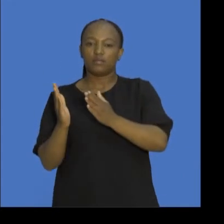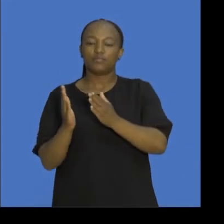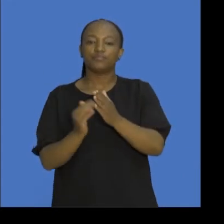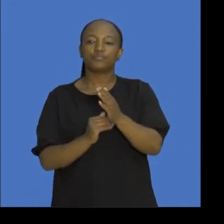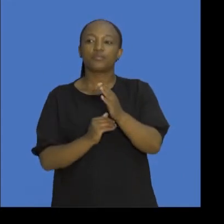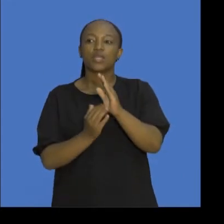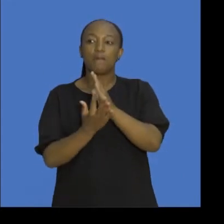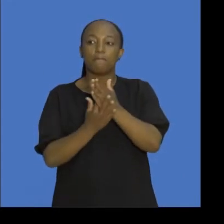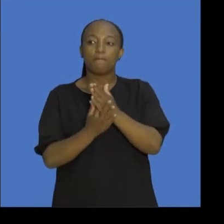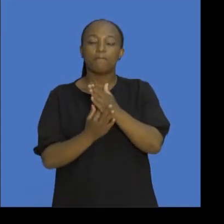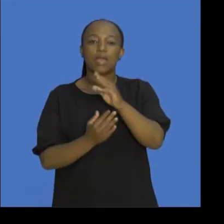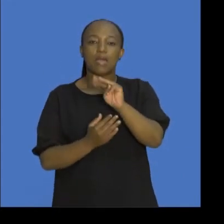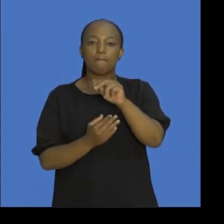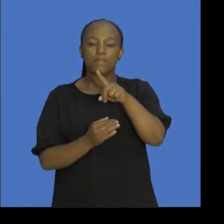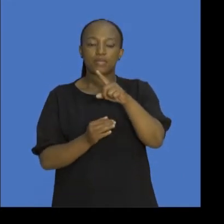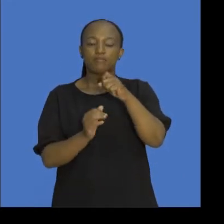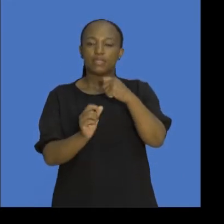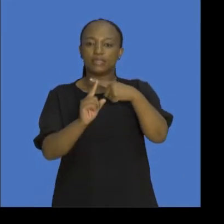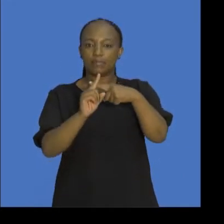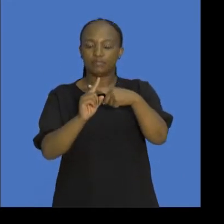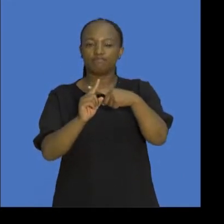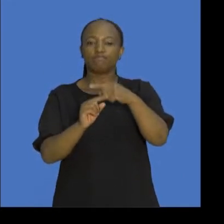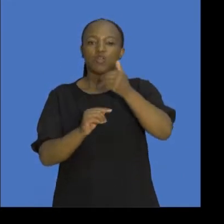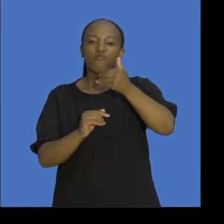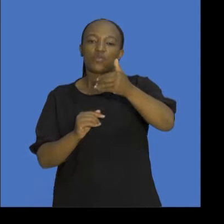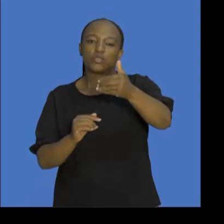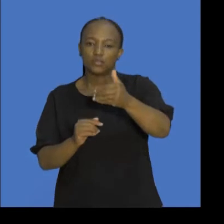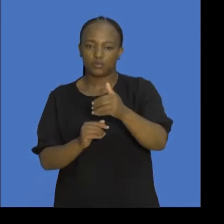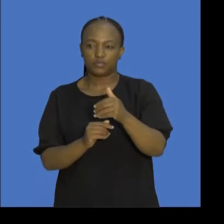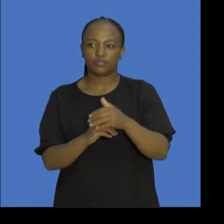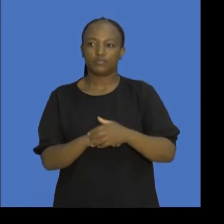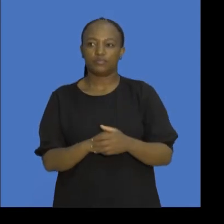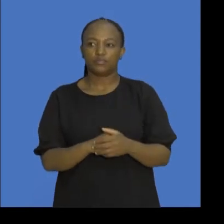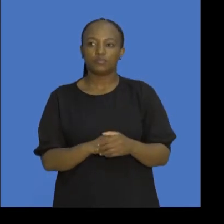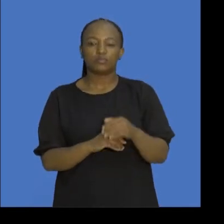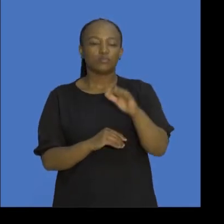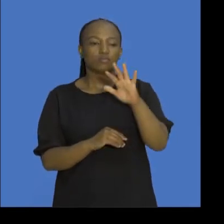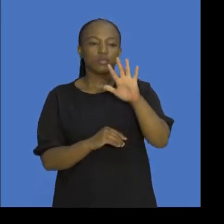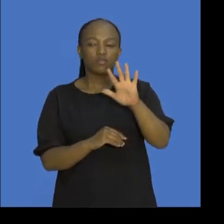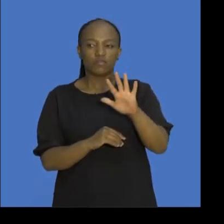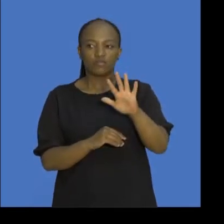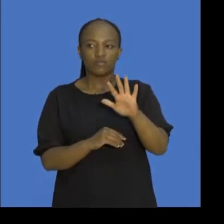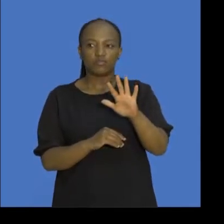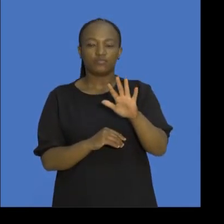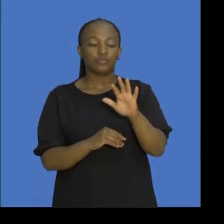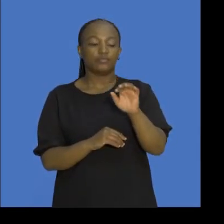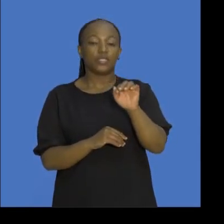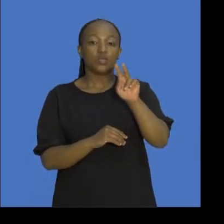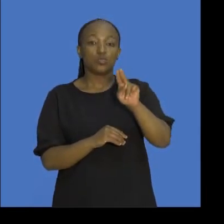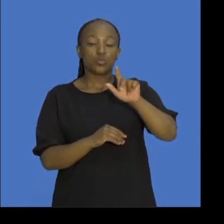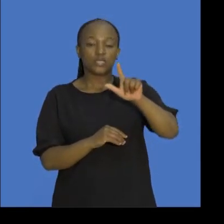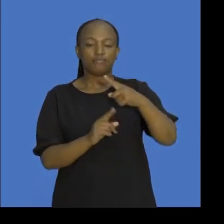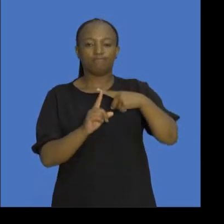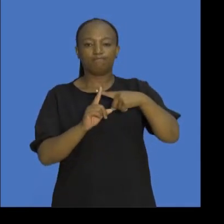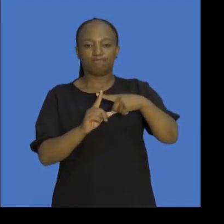midpoint multiplied by frequency. So what do? 5 times 2.